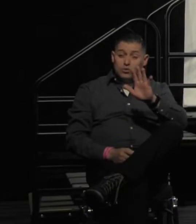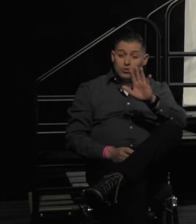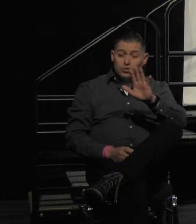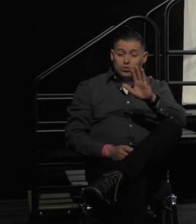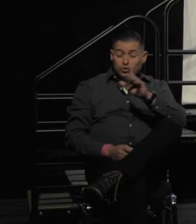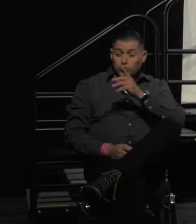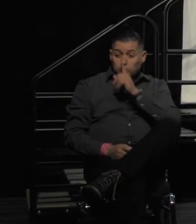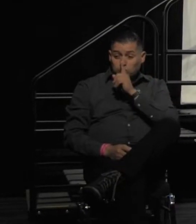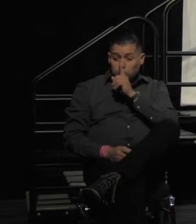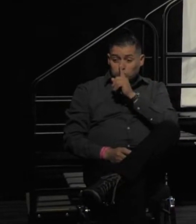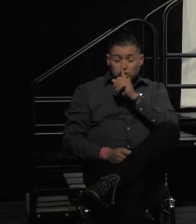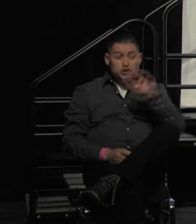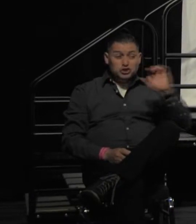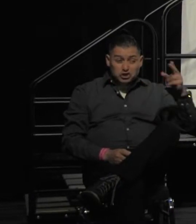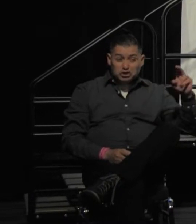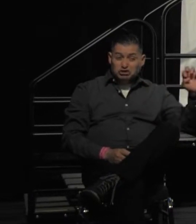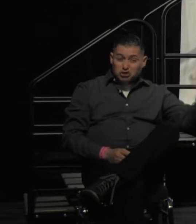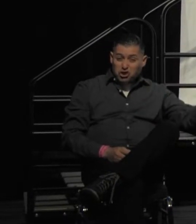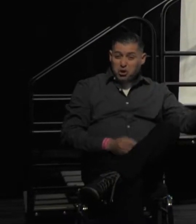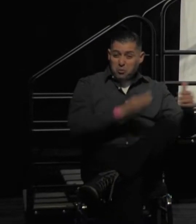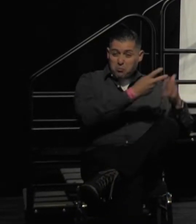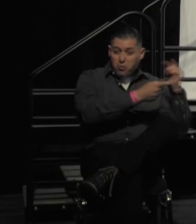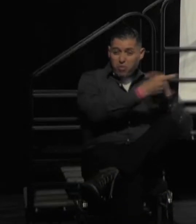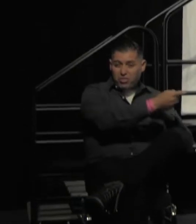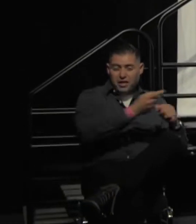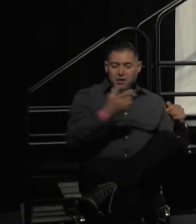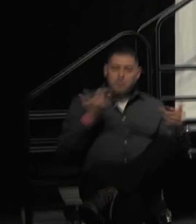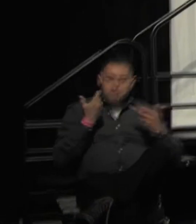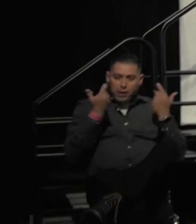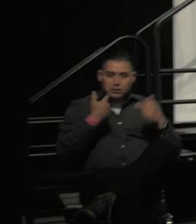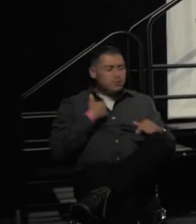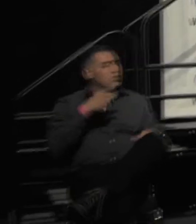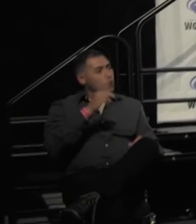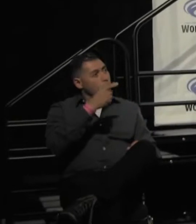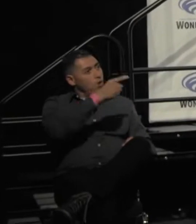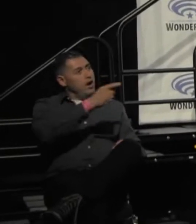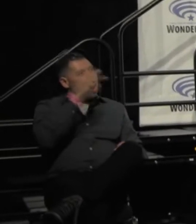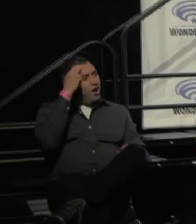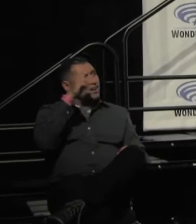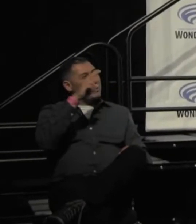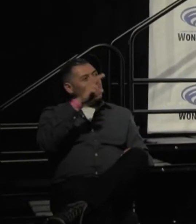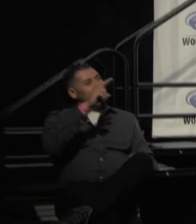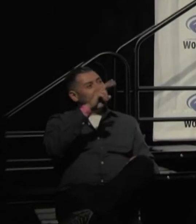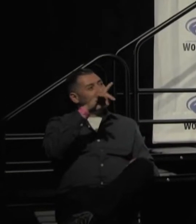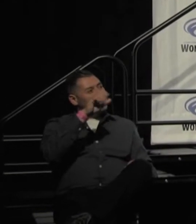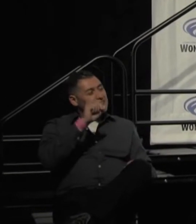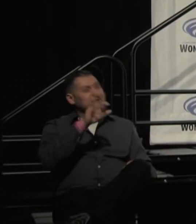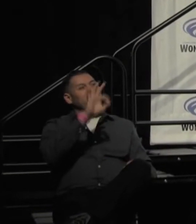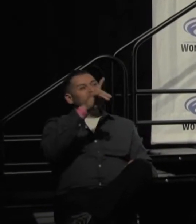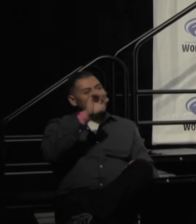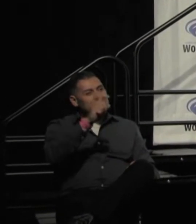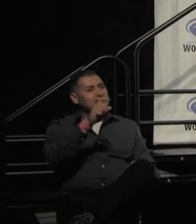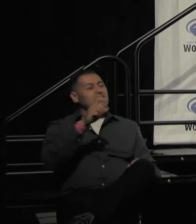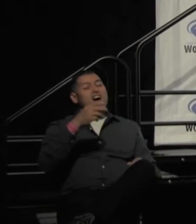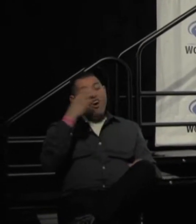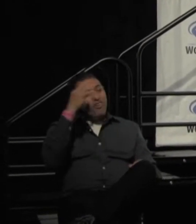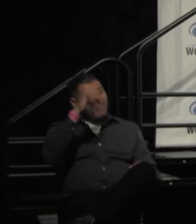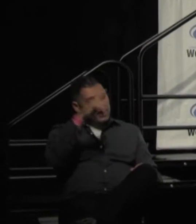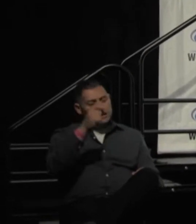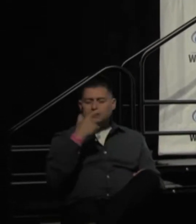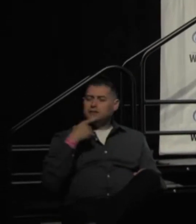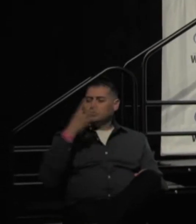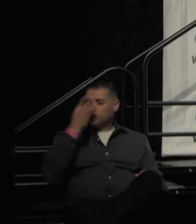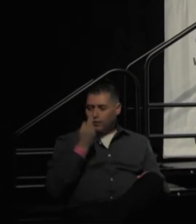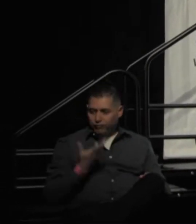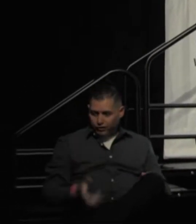not. Shut up. It's Cheech and Chong. Maya, stop it. You're embarrassing me. No, it's Uncle Felix. Uncle Felix. And then I was like, shut up. And then he